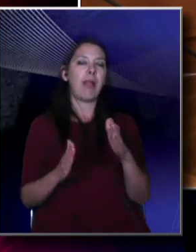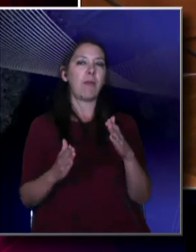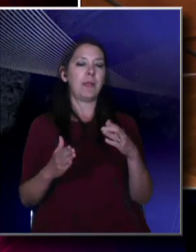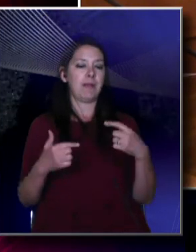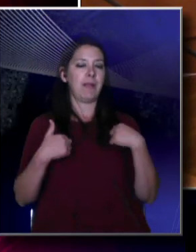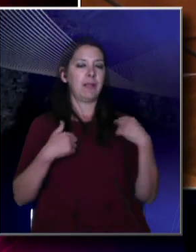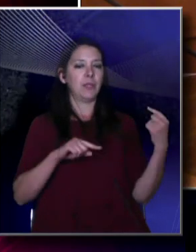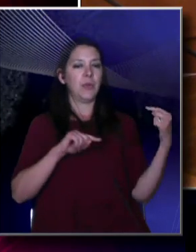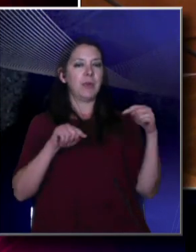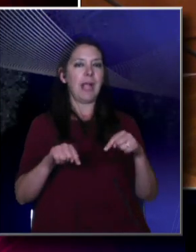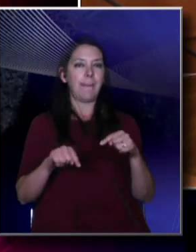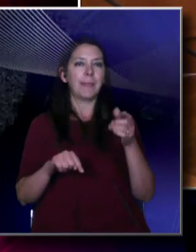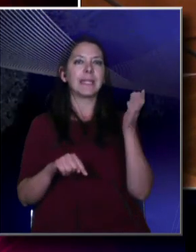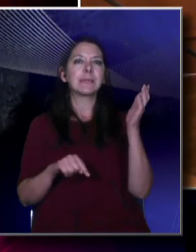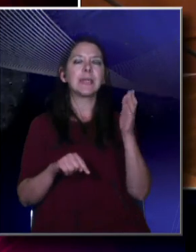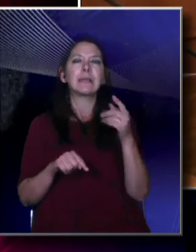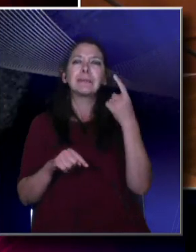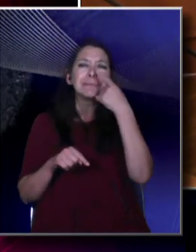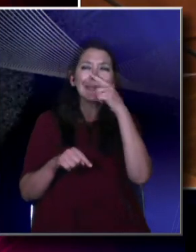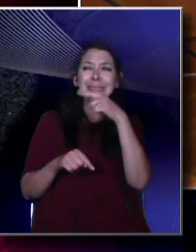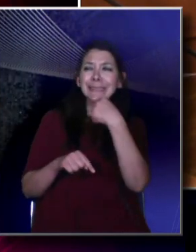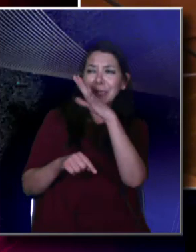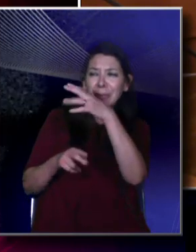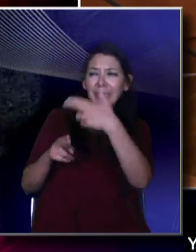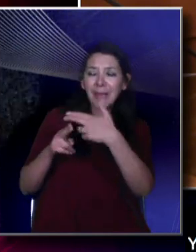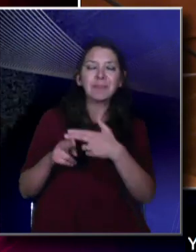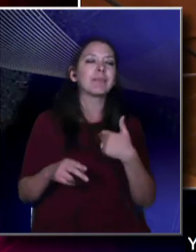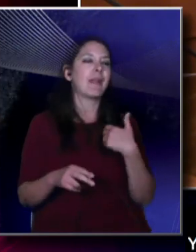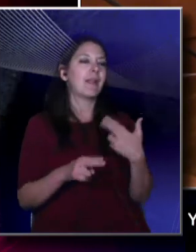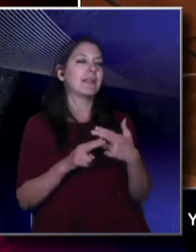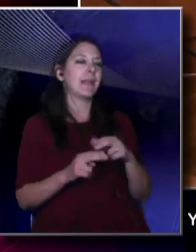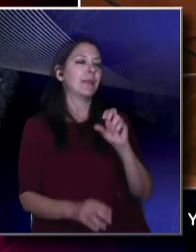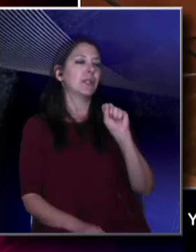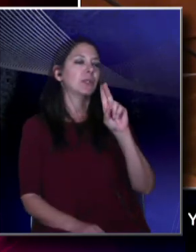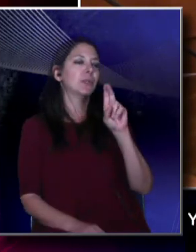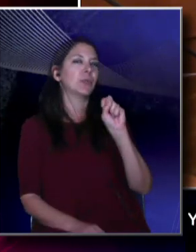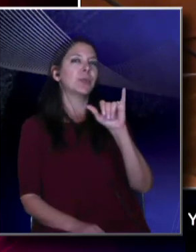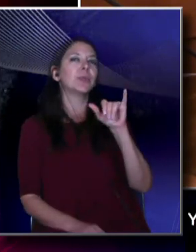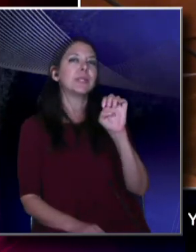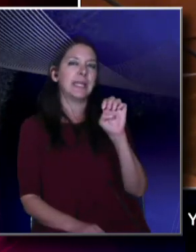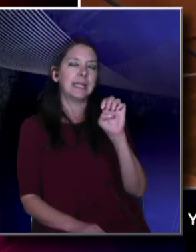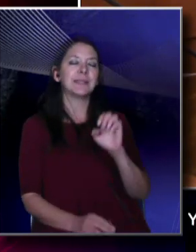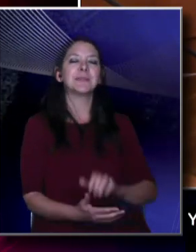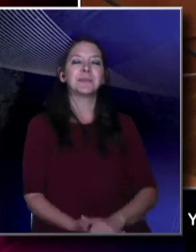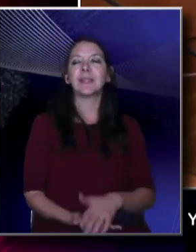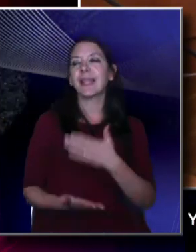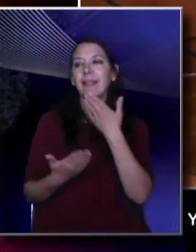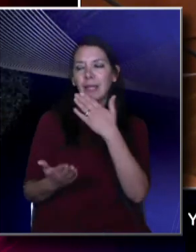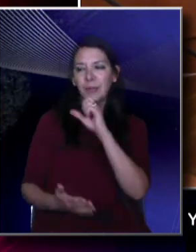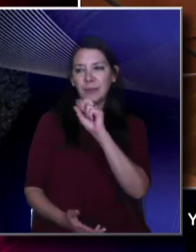to speak. Oh, can you please state your name? I'm sorry. My name is Susie Turay. Gotcha. Thank you, Susie.